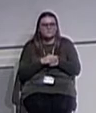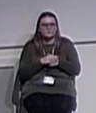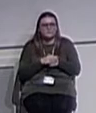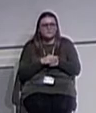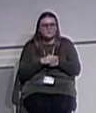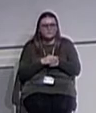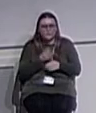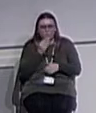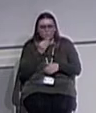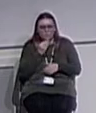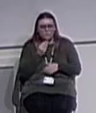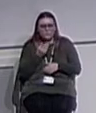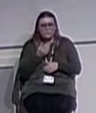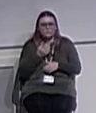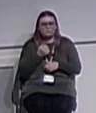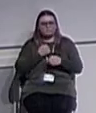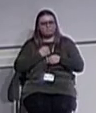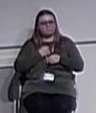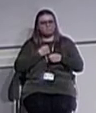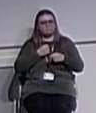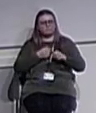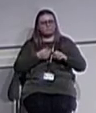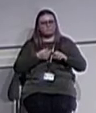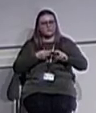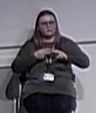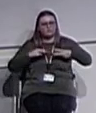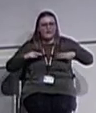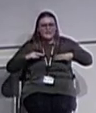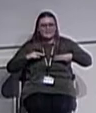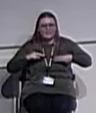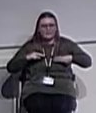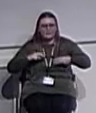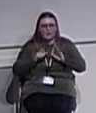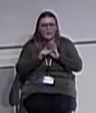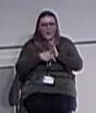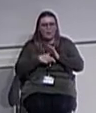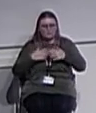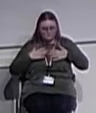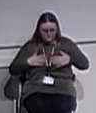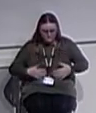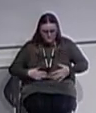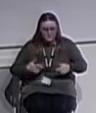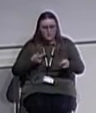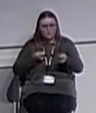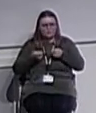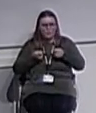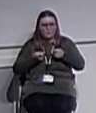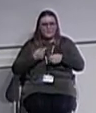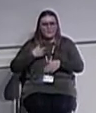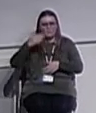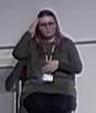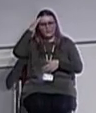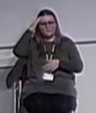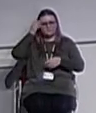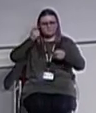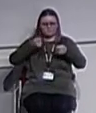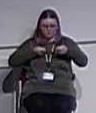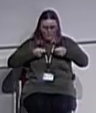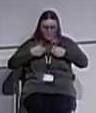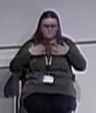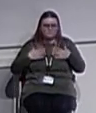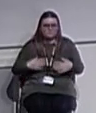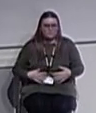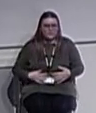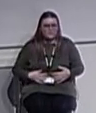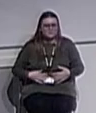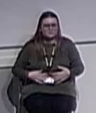genetic clocks inside every cell of their body, and this is controlled by the brain. And we know that this then